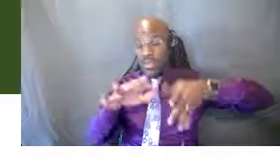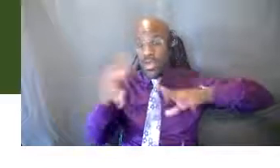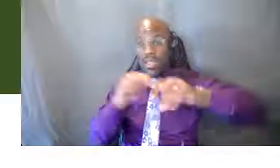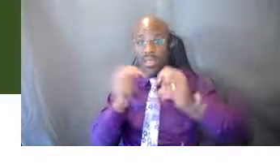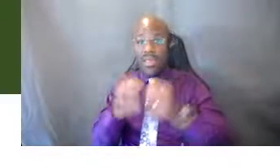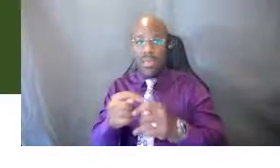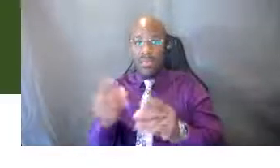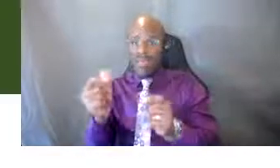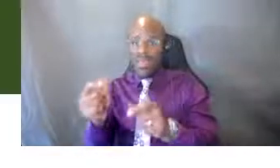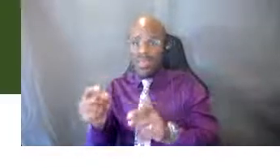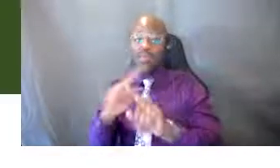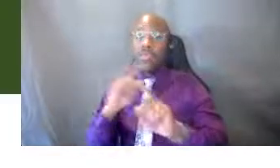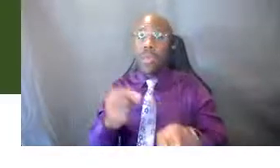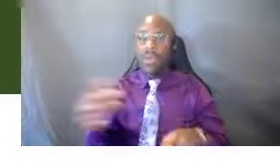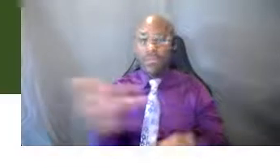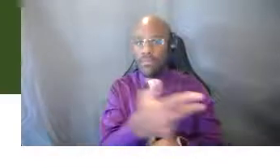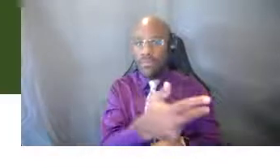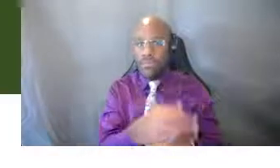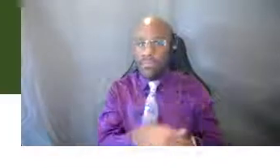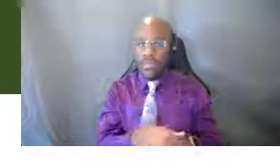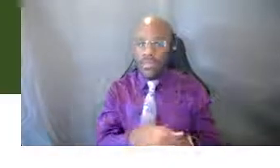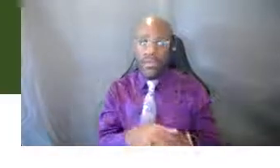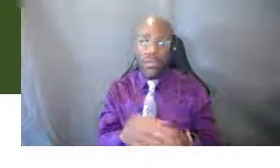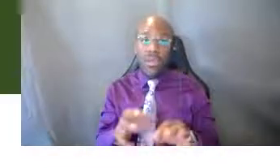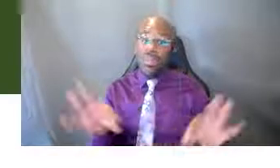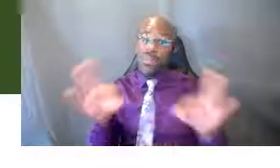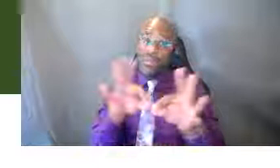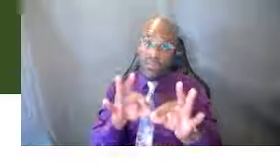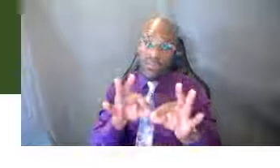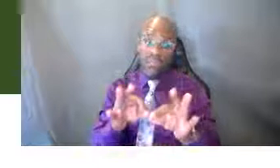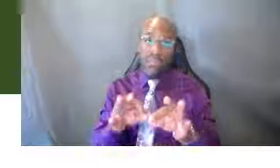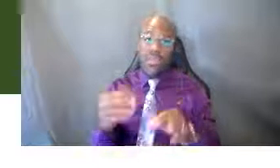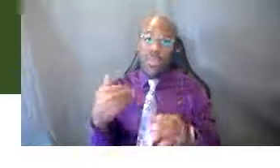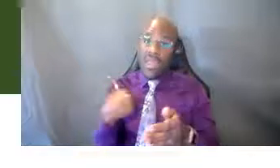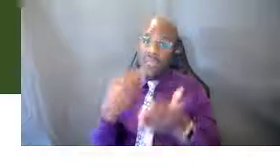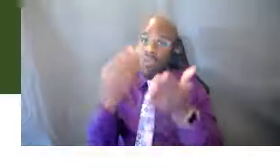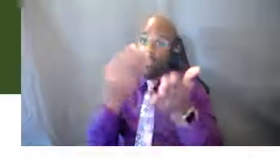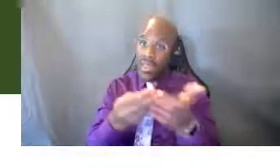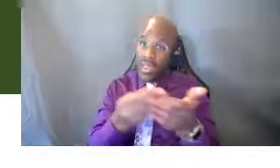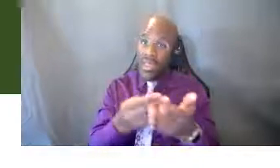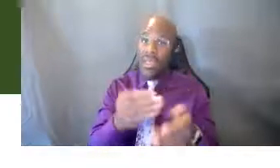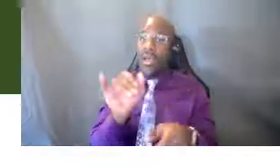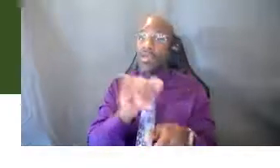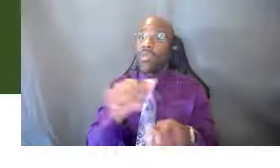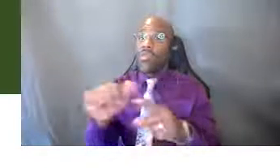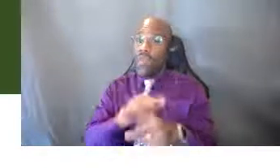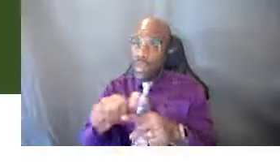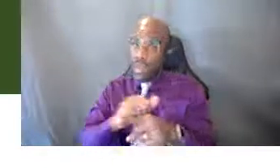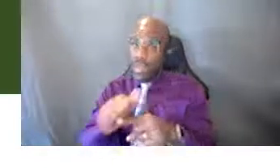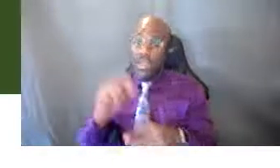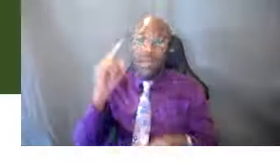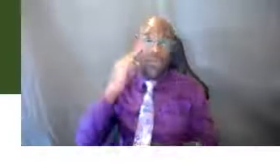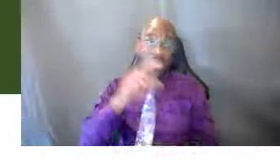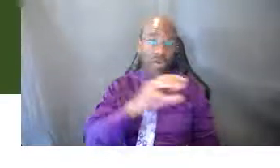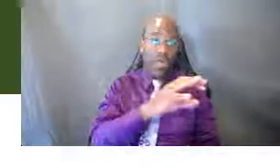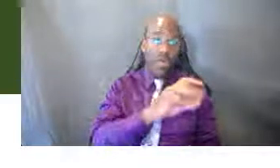takes adequate funding as well as training, both for police dispatch, for 911 operators, as